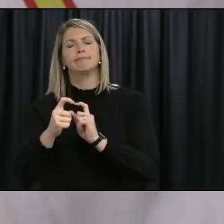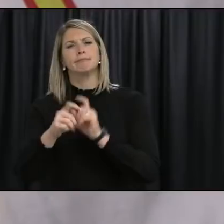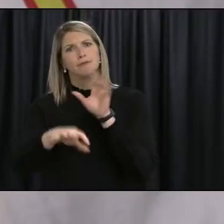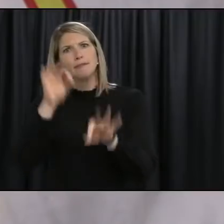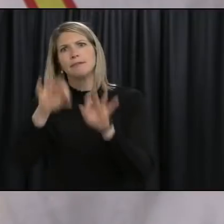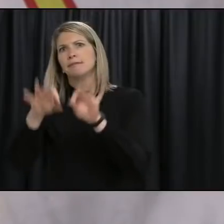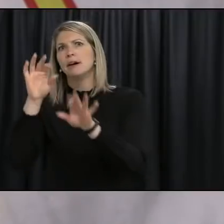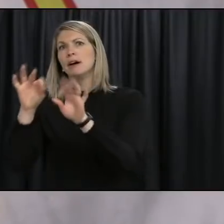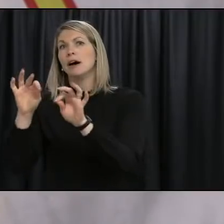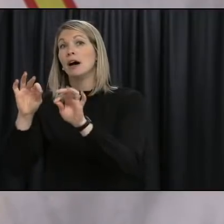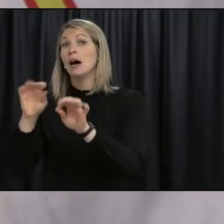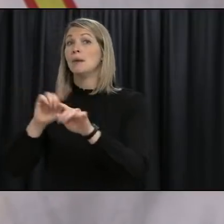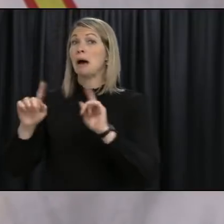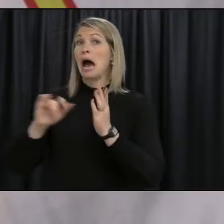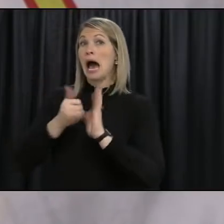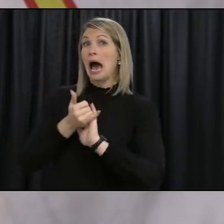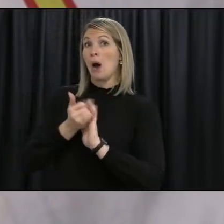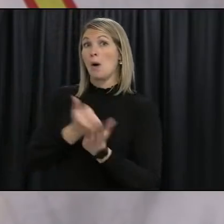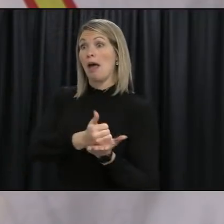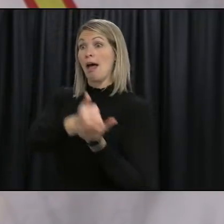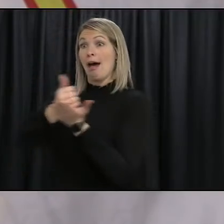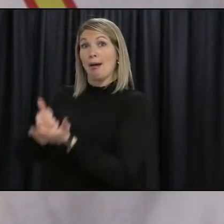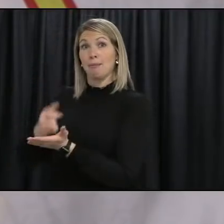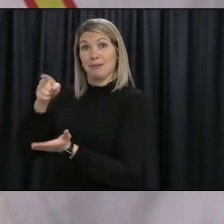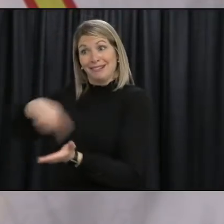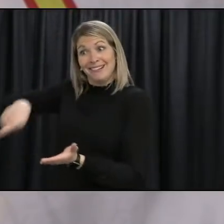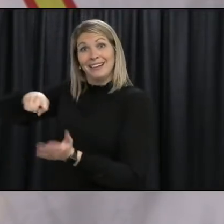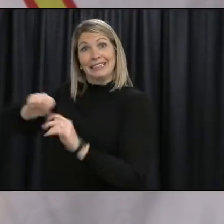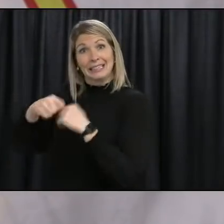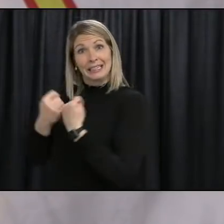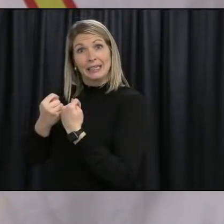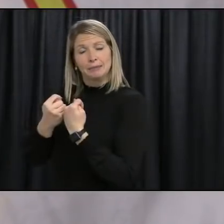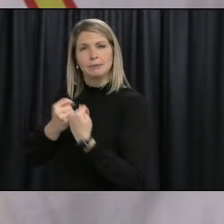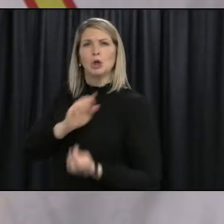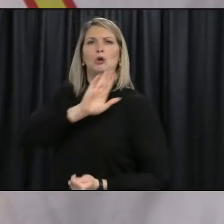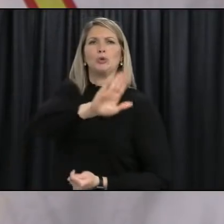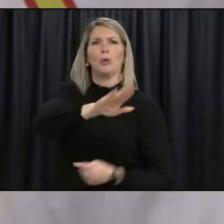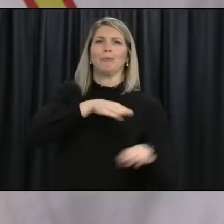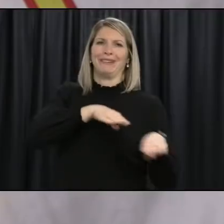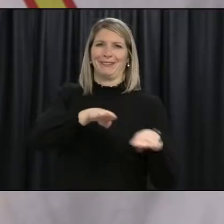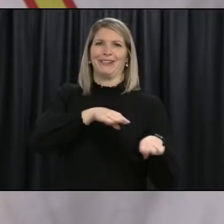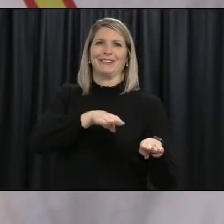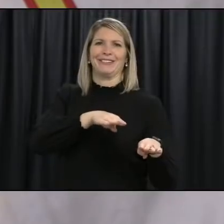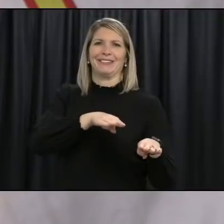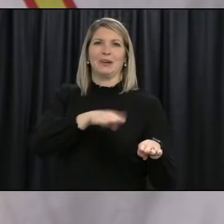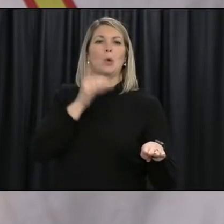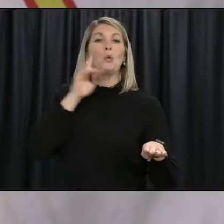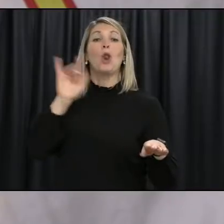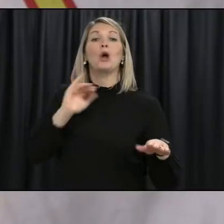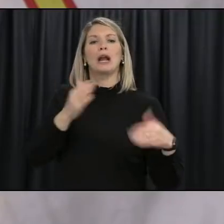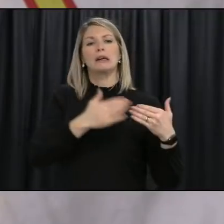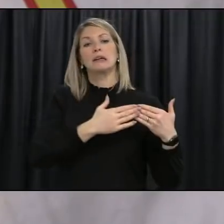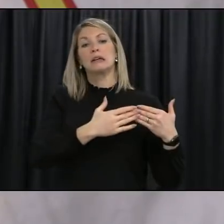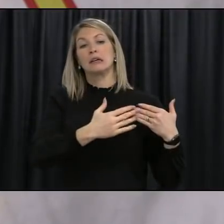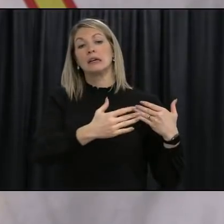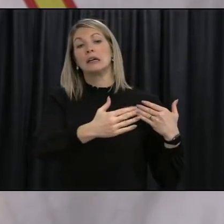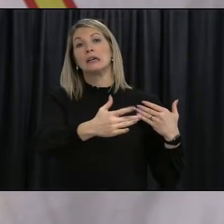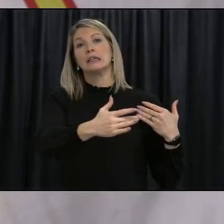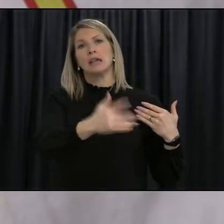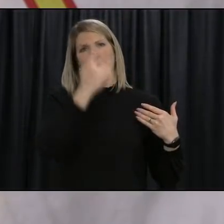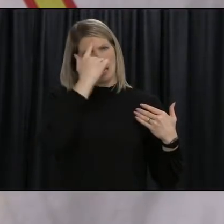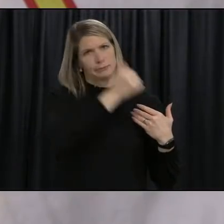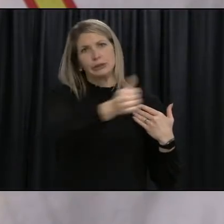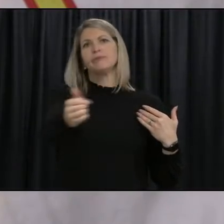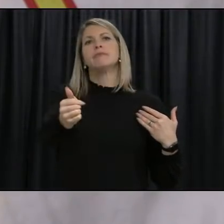that will make all the difference in how COVID-19 looks in our province in the coming weeks. As the Christmas season